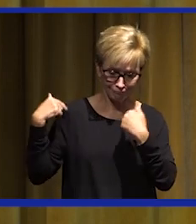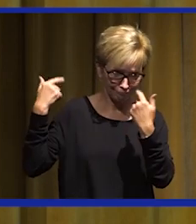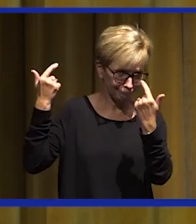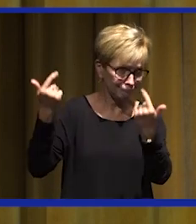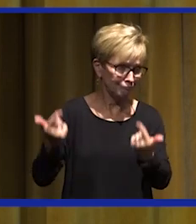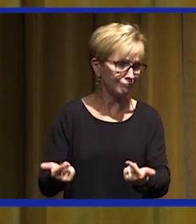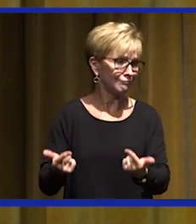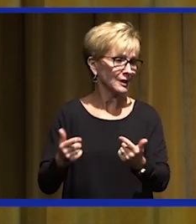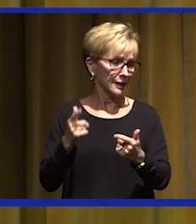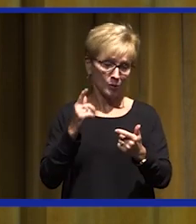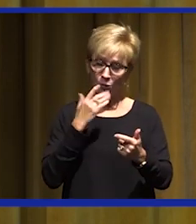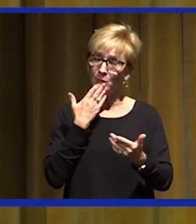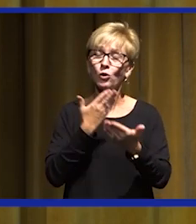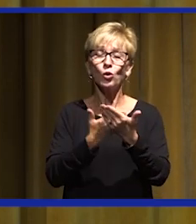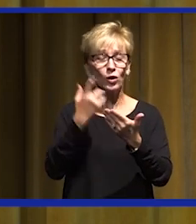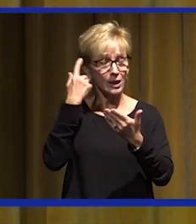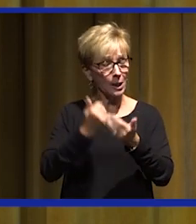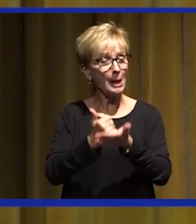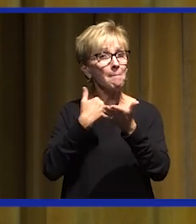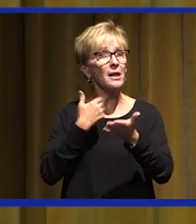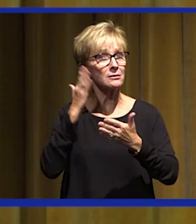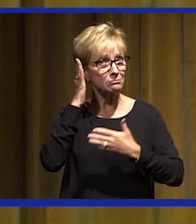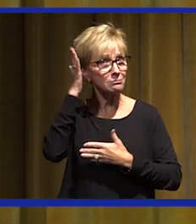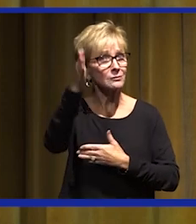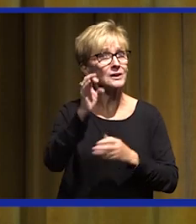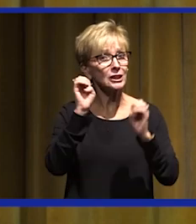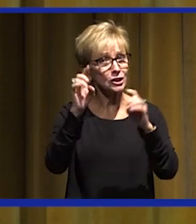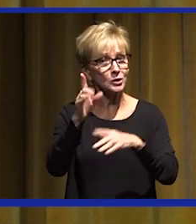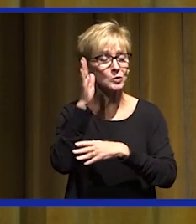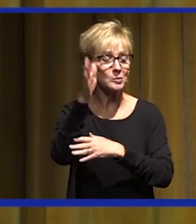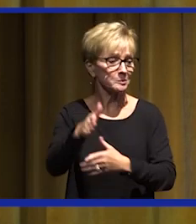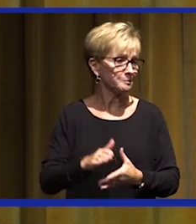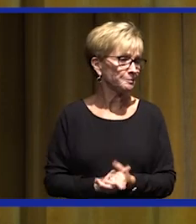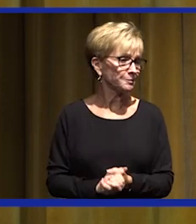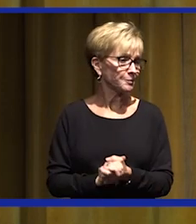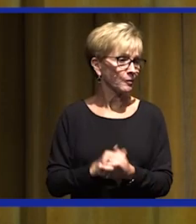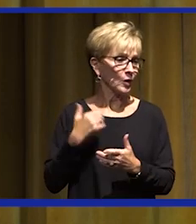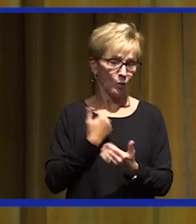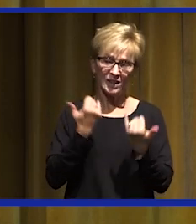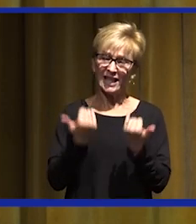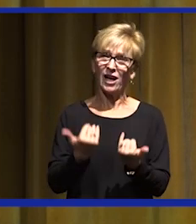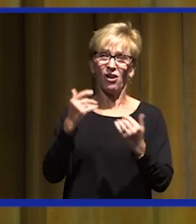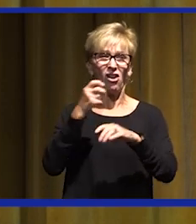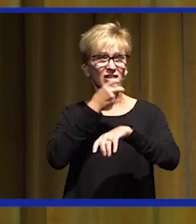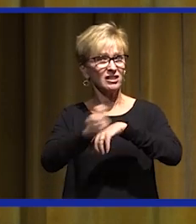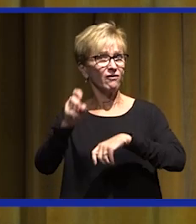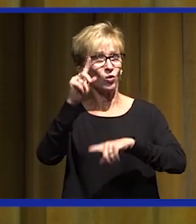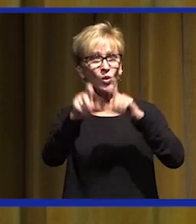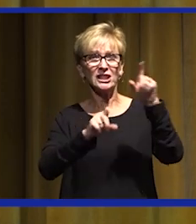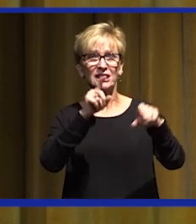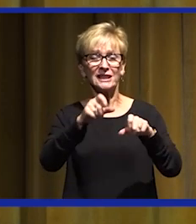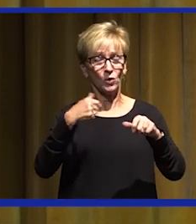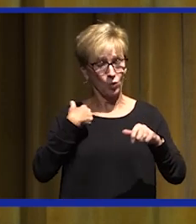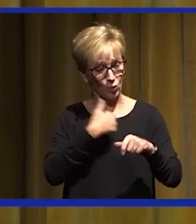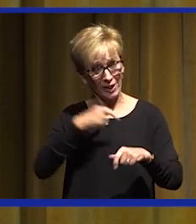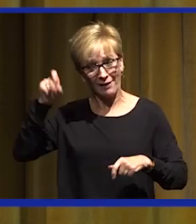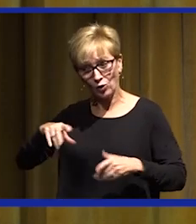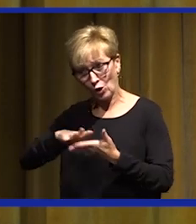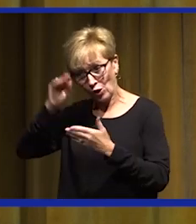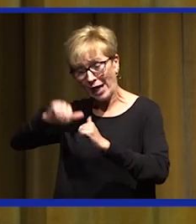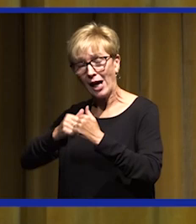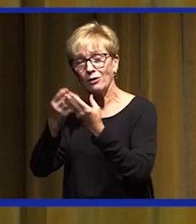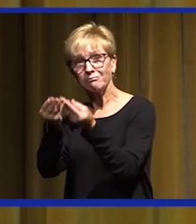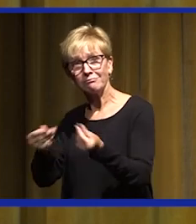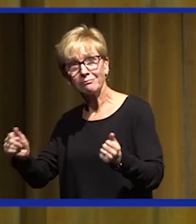lives. We've begun to ask hard questions and realize that we will need to be the ones to solve them. We